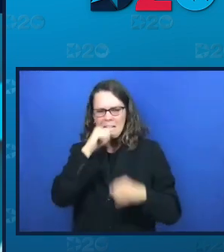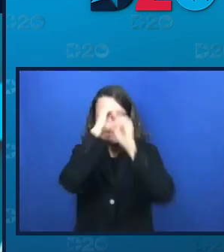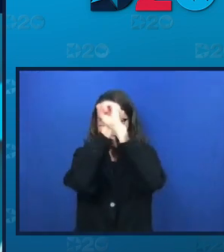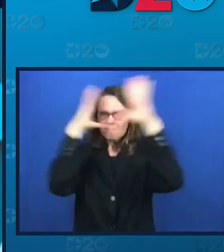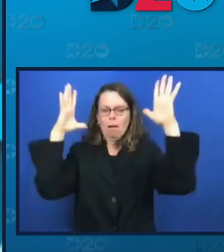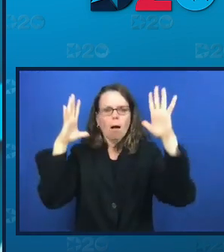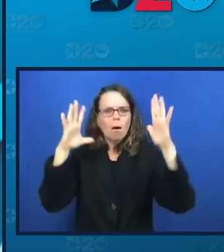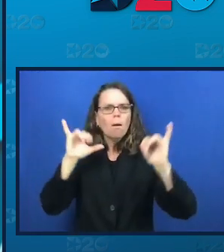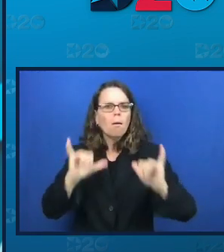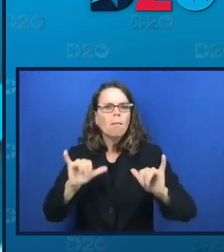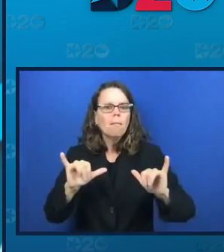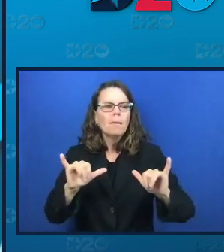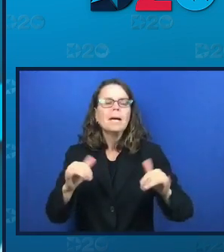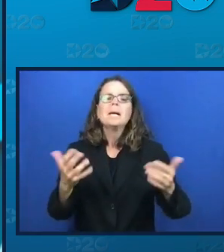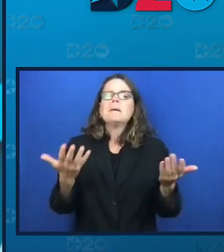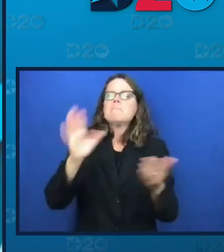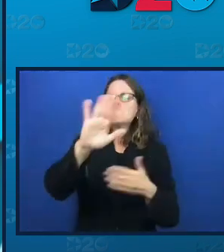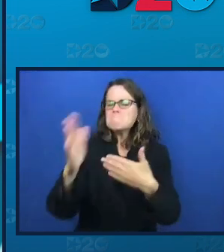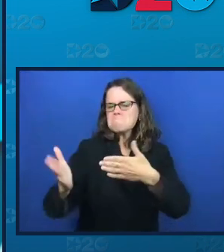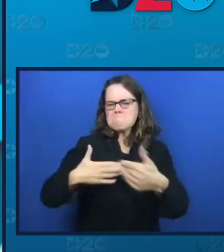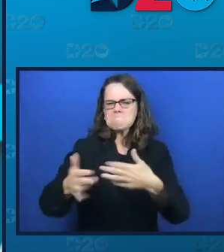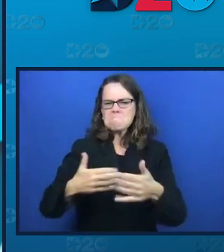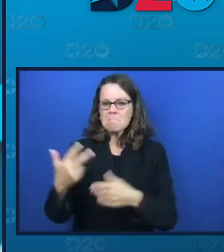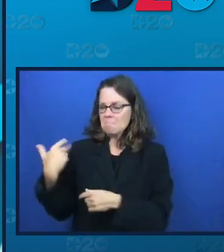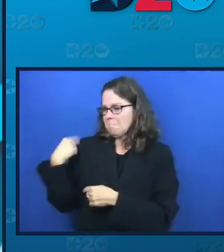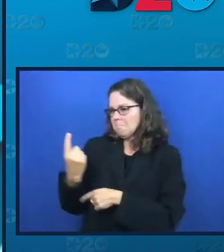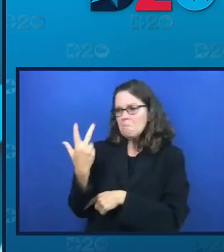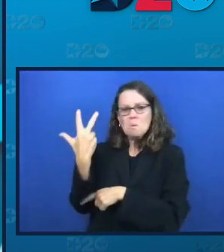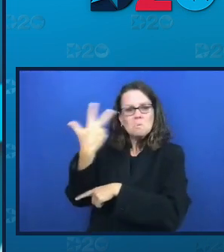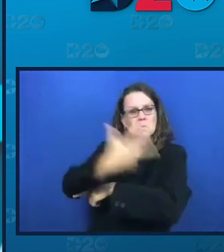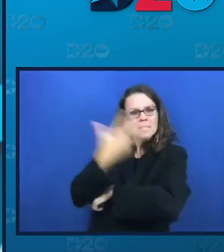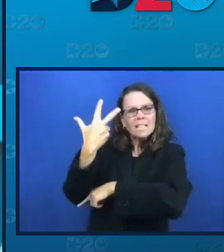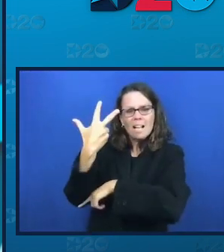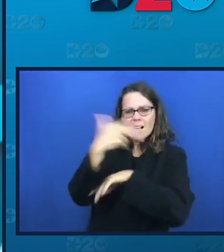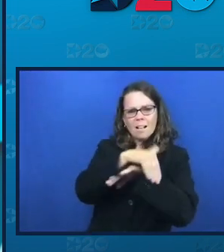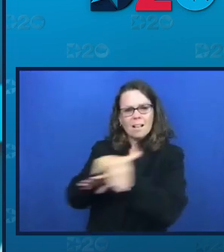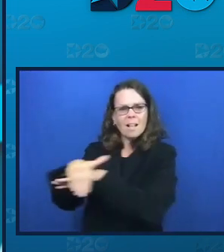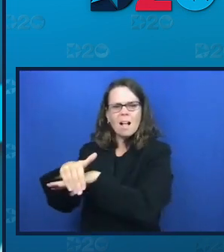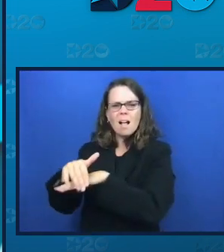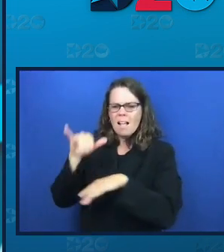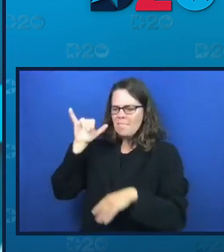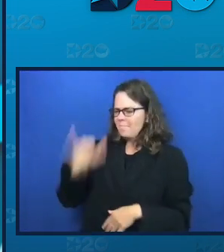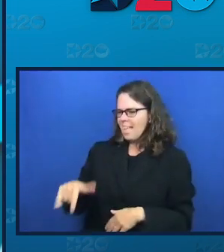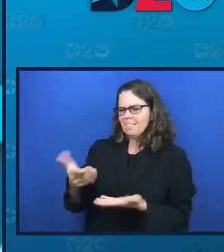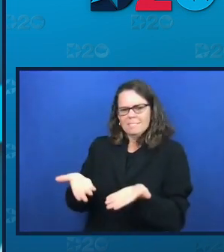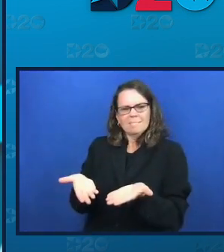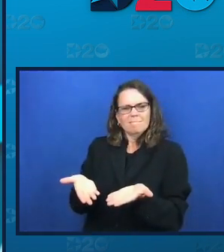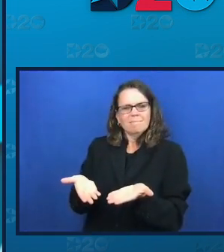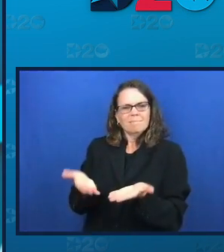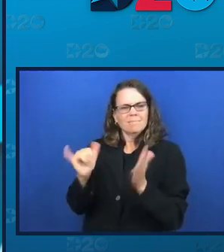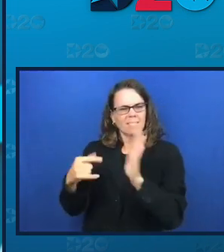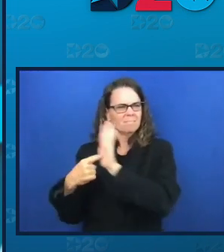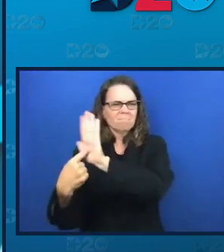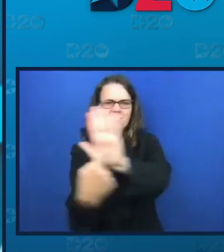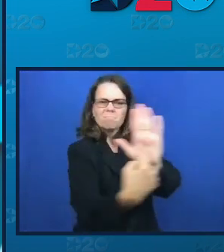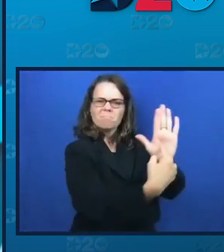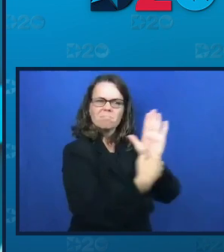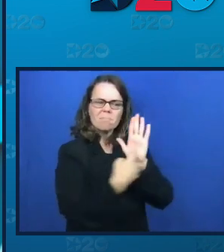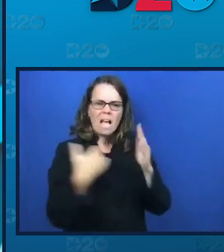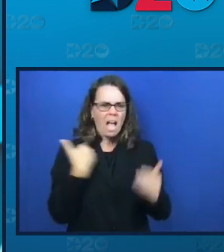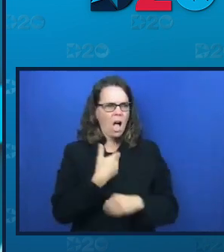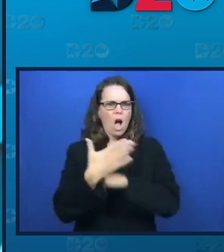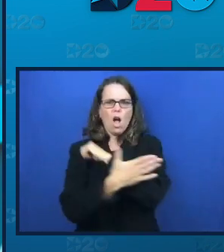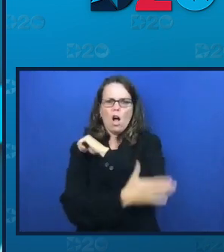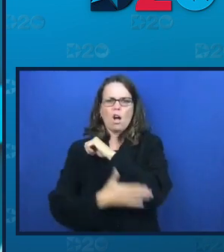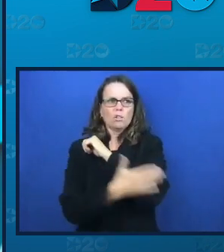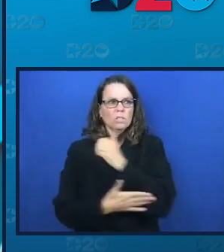a more accurate reflection of where our country is than any traditional convention could have been. Yes, we've talked a lot about our